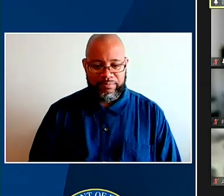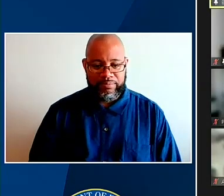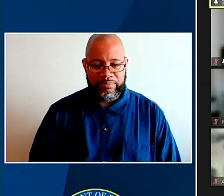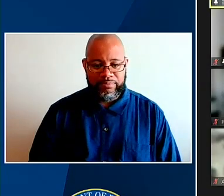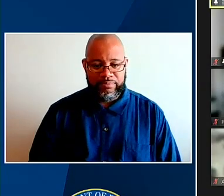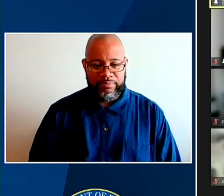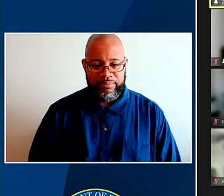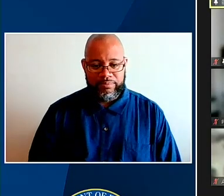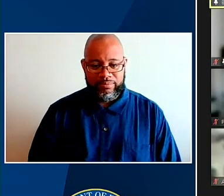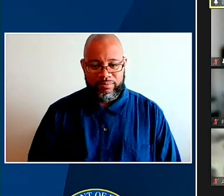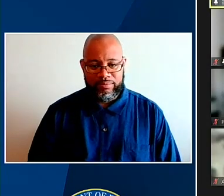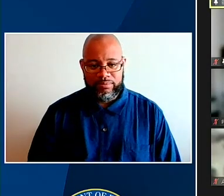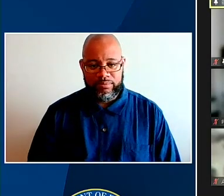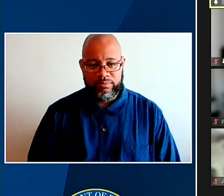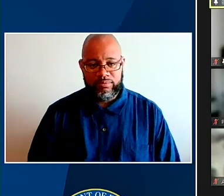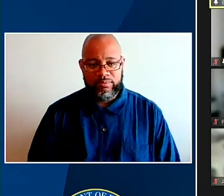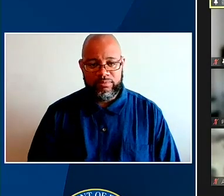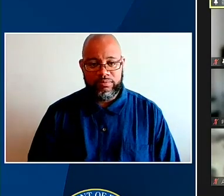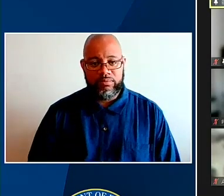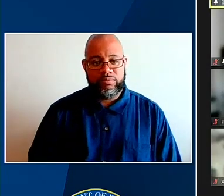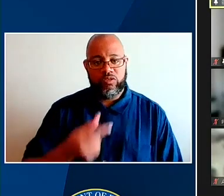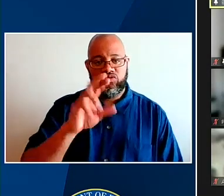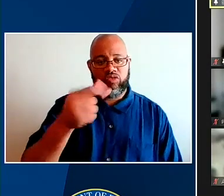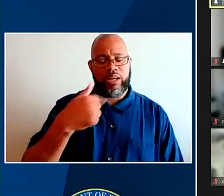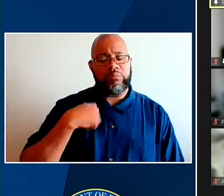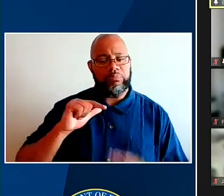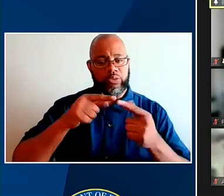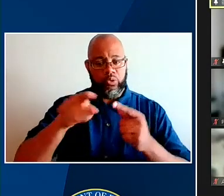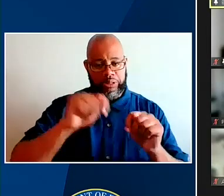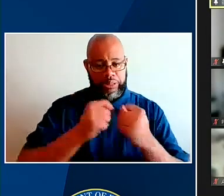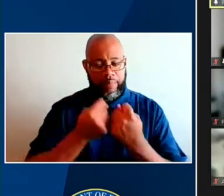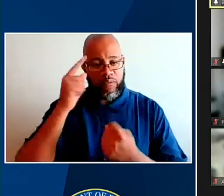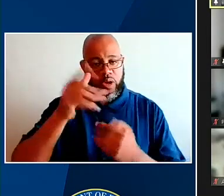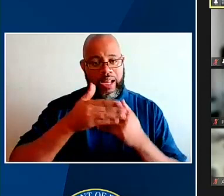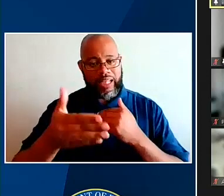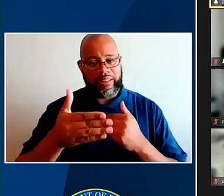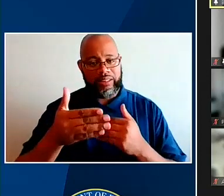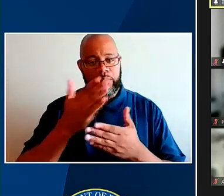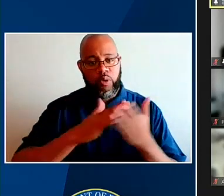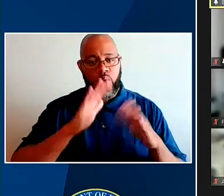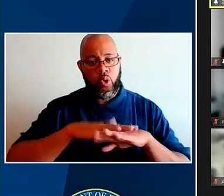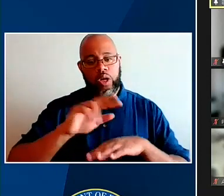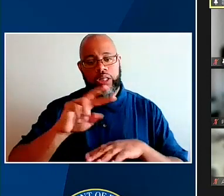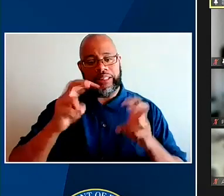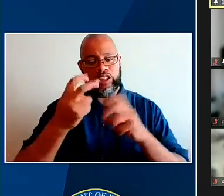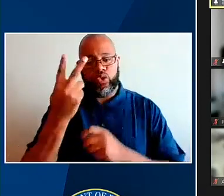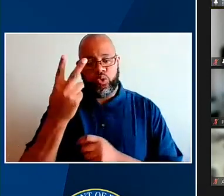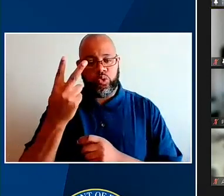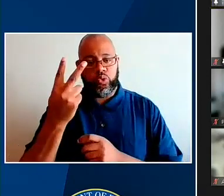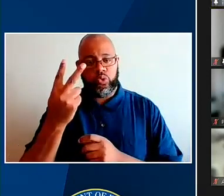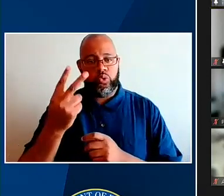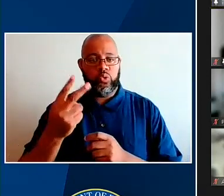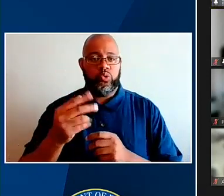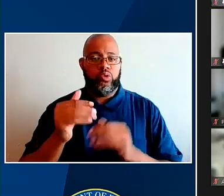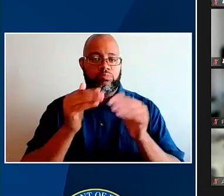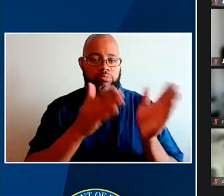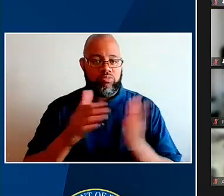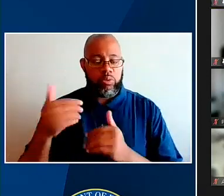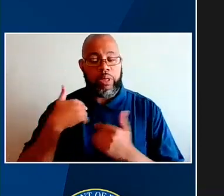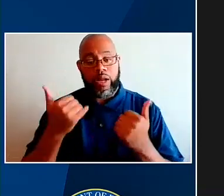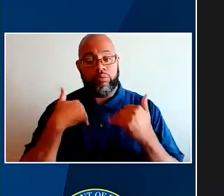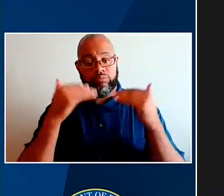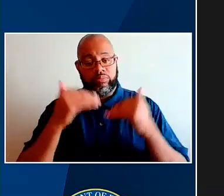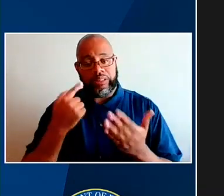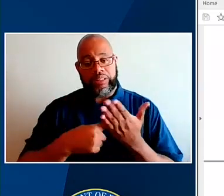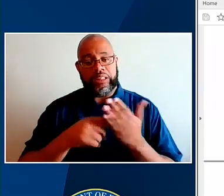All right, Greg, I'll turn it back over to your team for the next piece on tier two arrangement. Thanks, Brady. So we're moving to a discussion